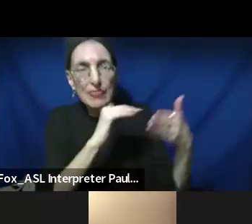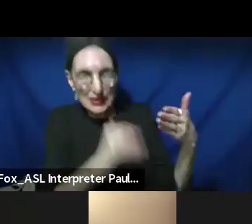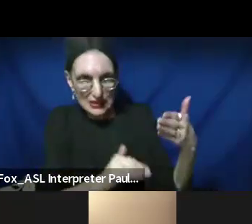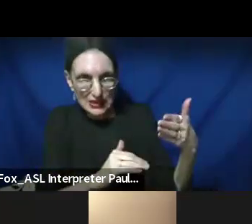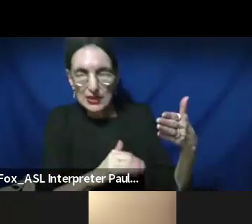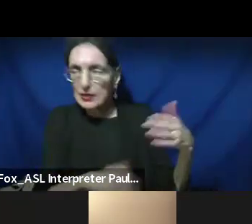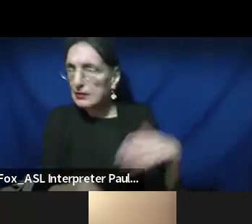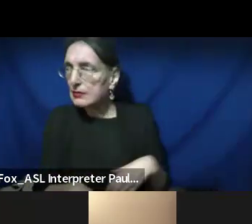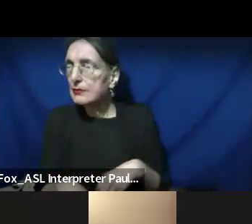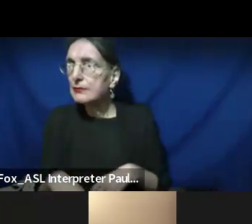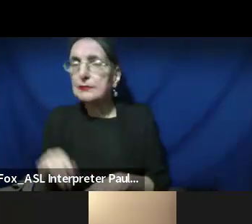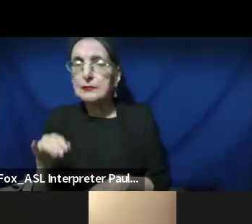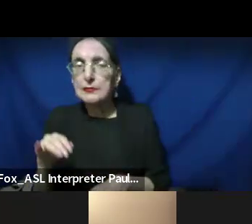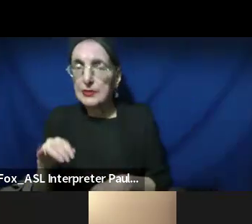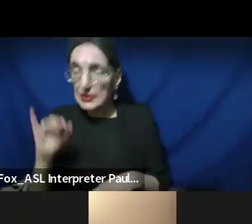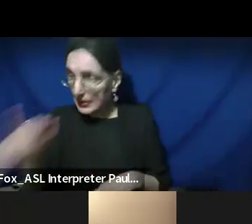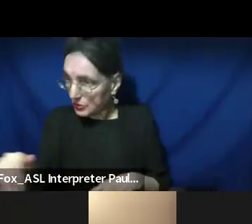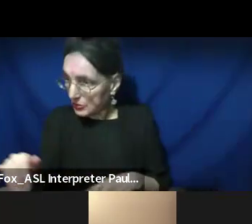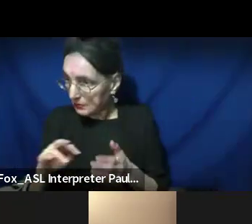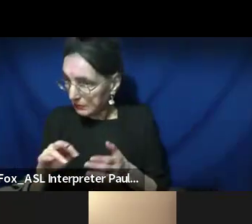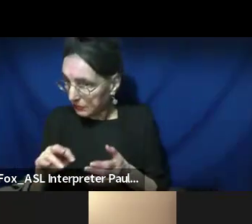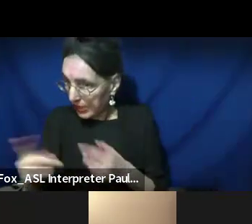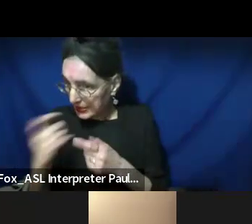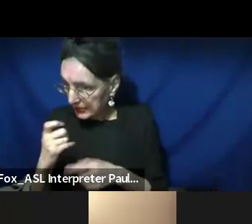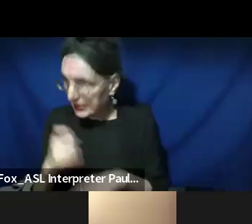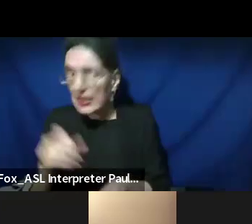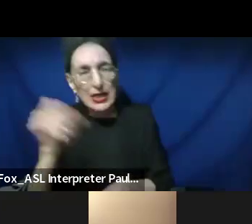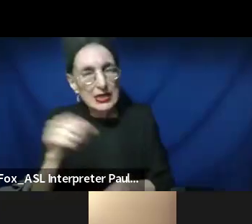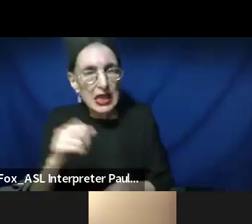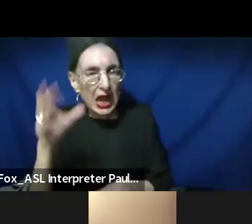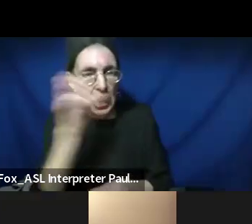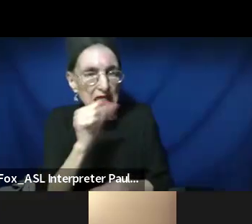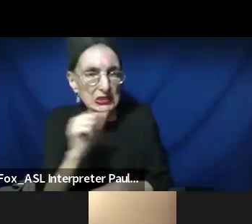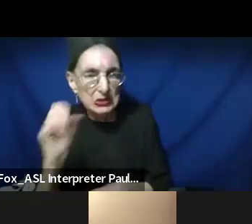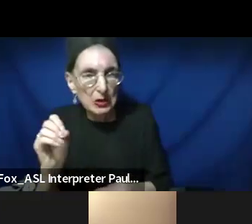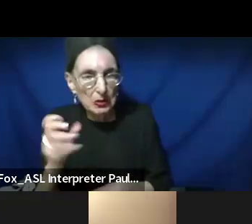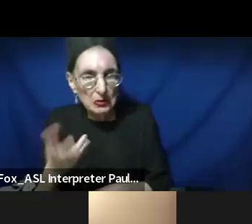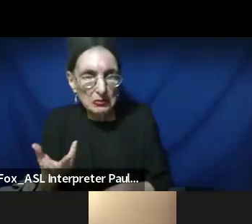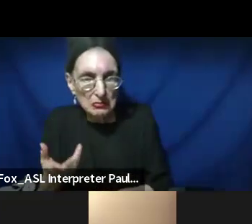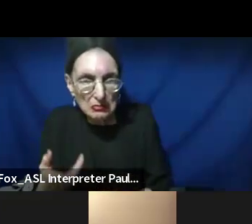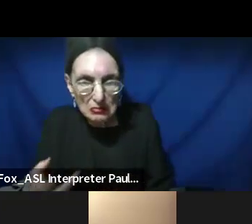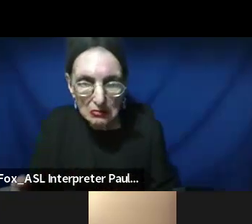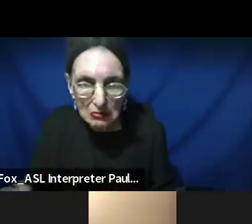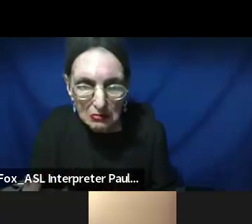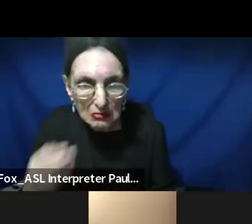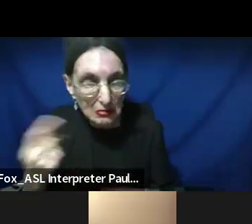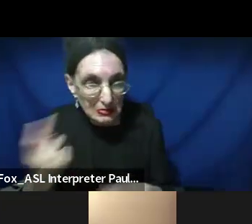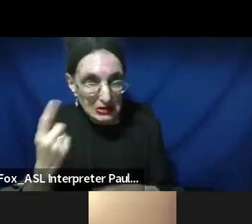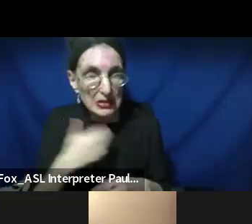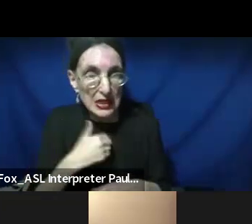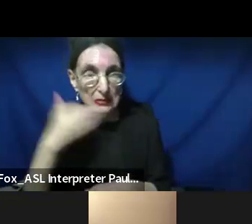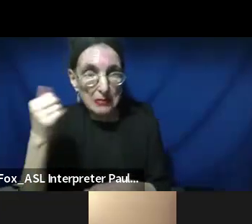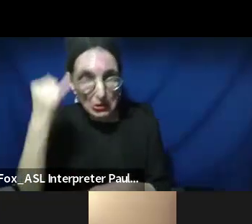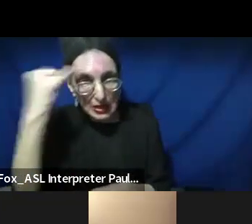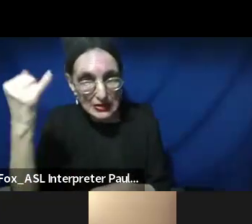Mm-hmm. Is that what you were looking for? Yeah, I guess so. If anybody has a better idea. There